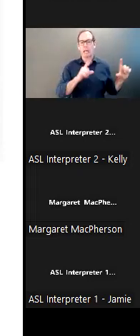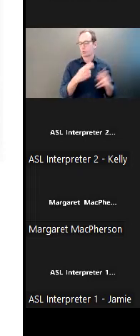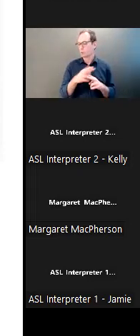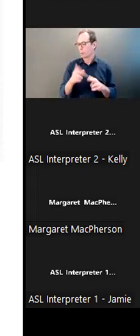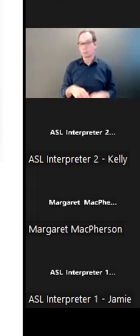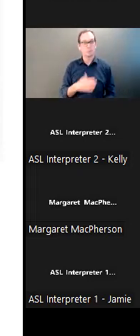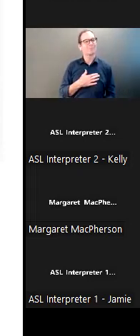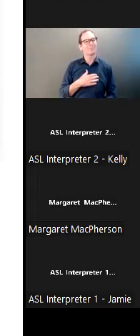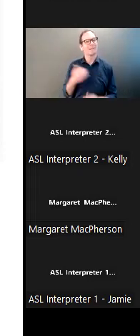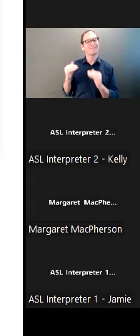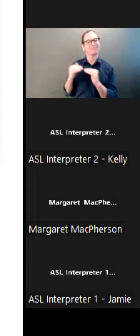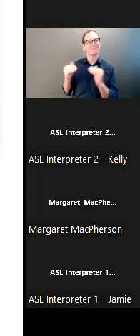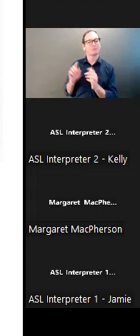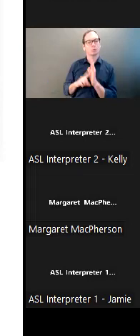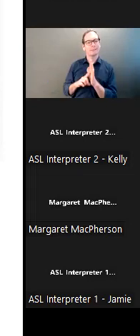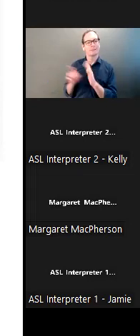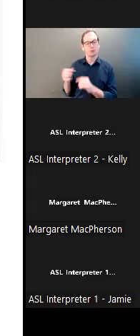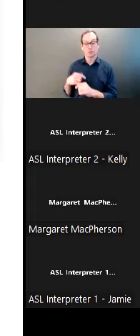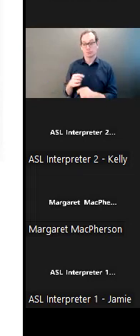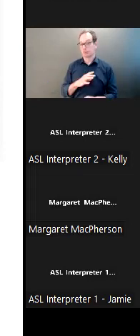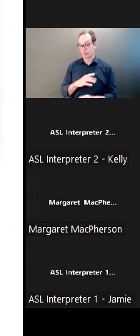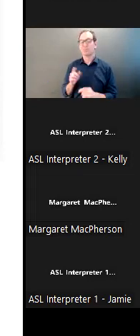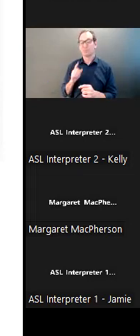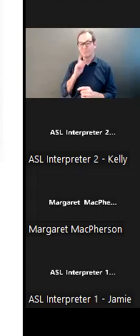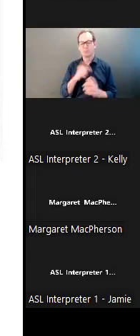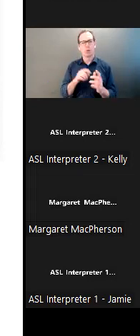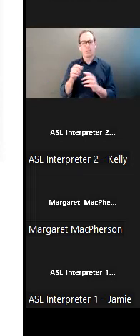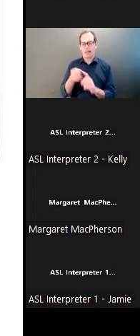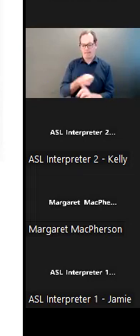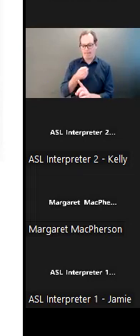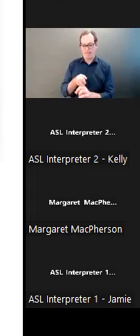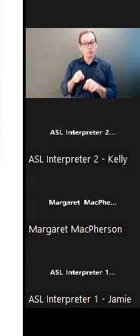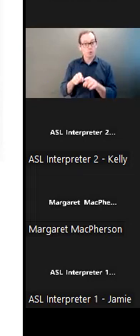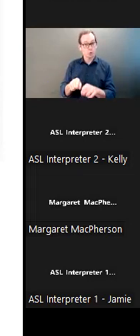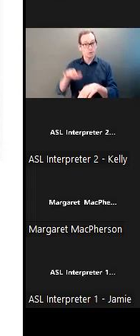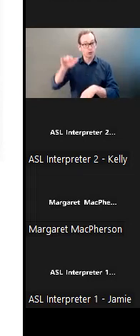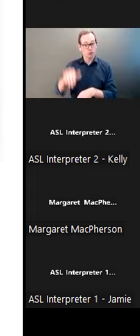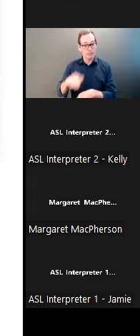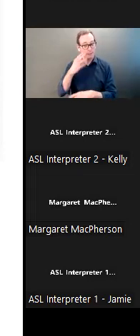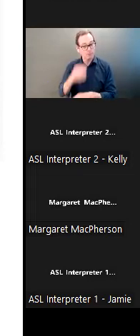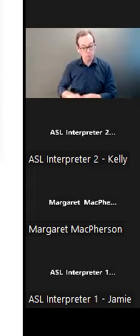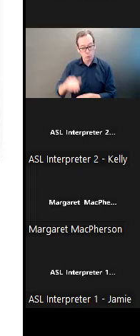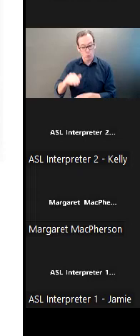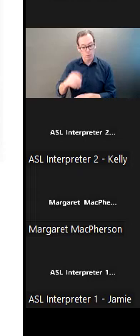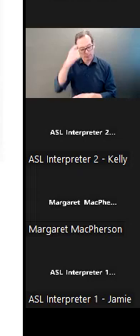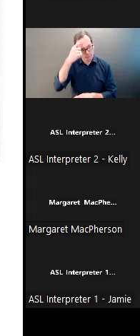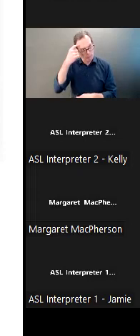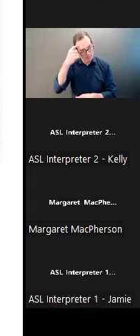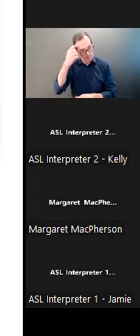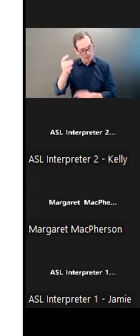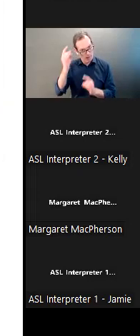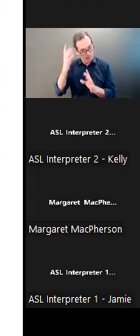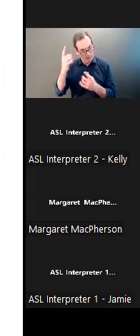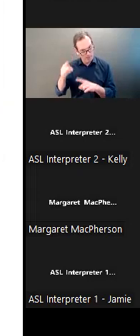especially when these traumas occur in childhood, how it impacts our brain, body, and behavior, and how these things are all interrelated.